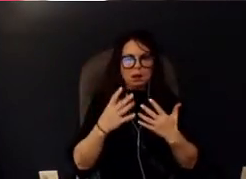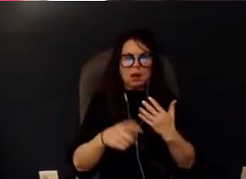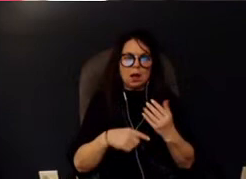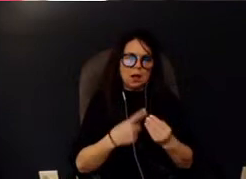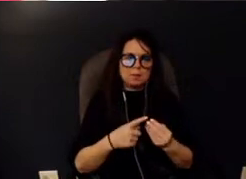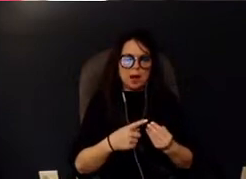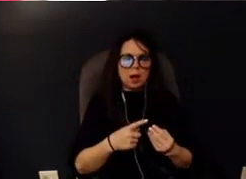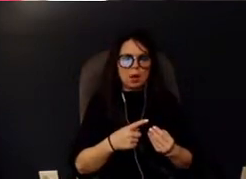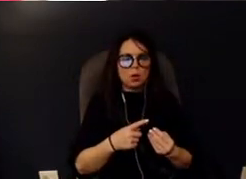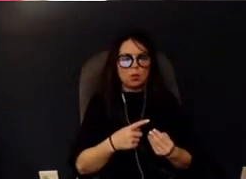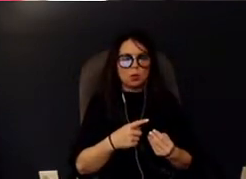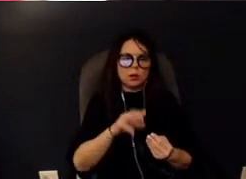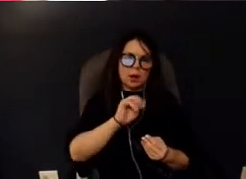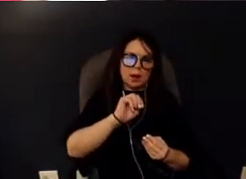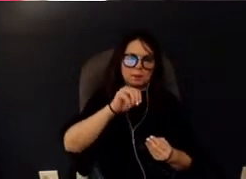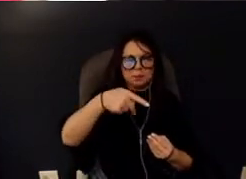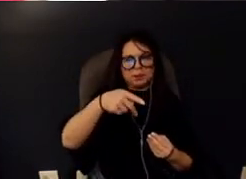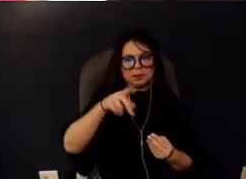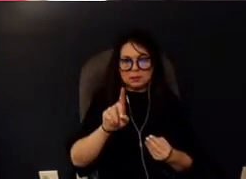not being